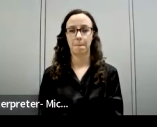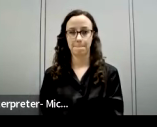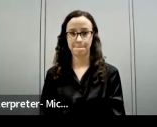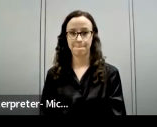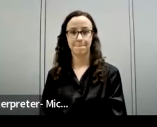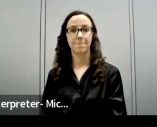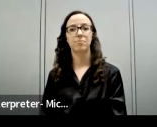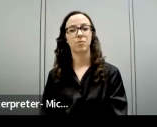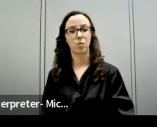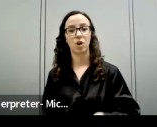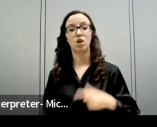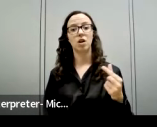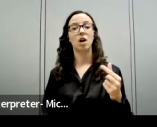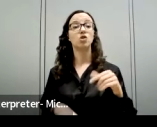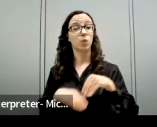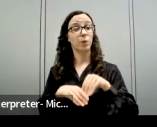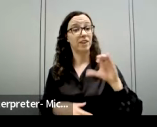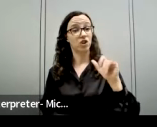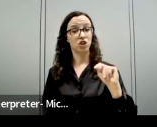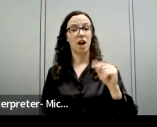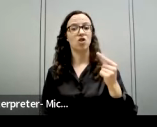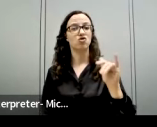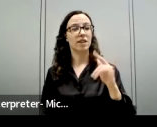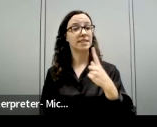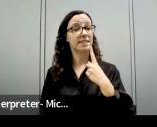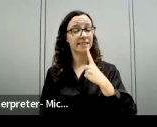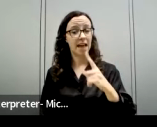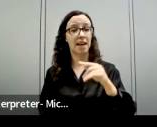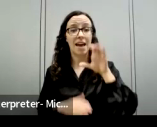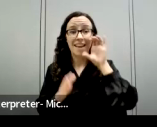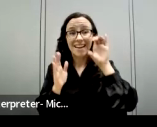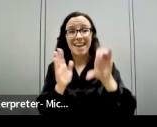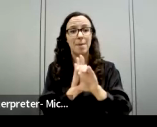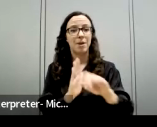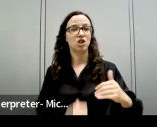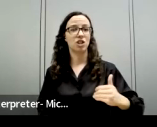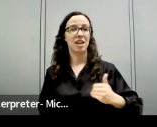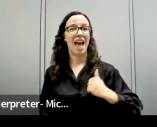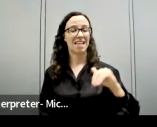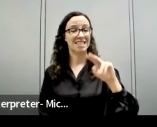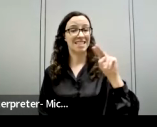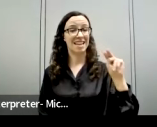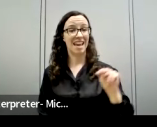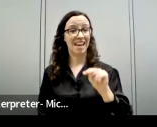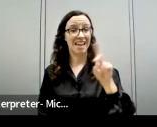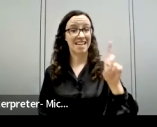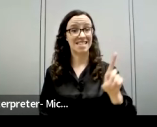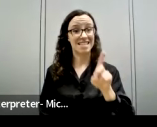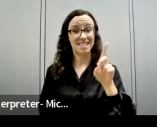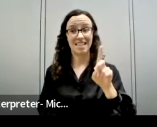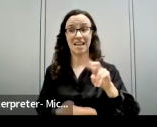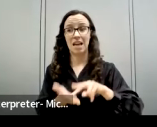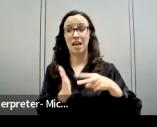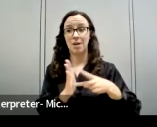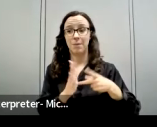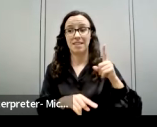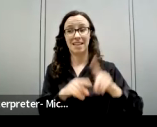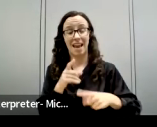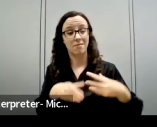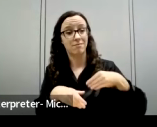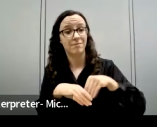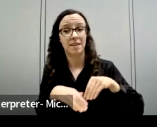So Grace asked, if an image has an ND license, does that mean it can't be mixed into an original document like a lab report, or does that just mean the image